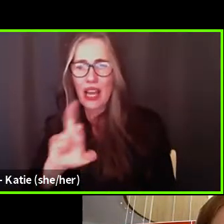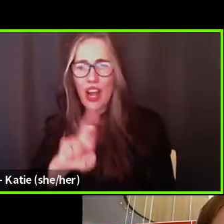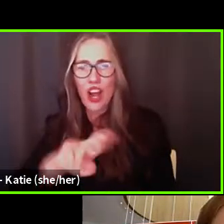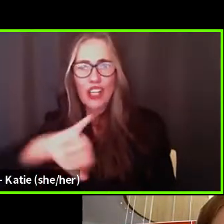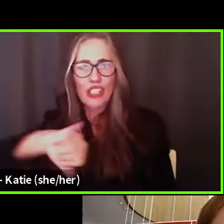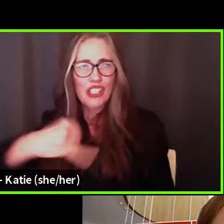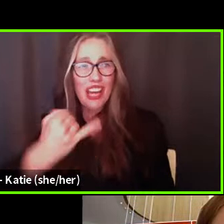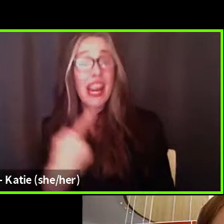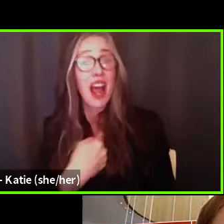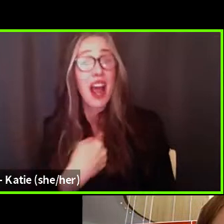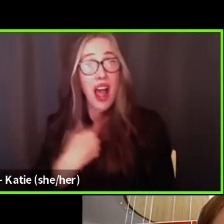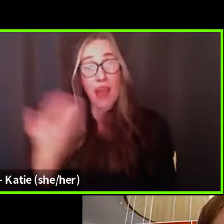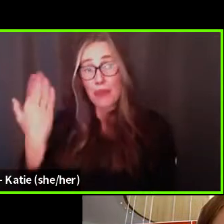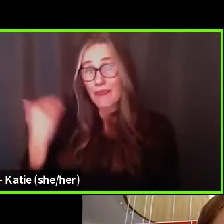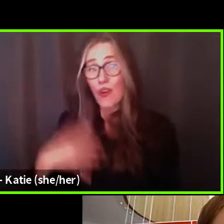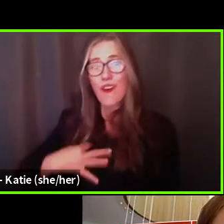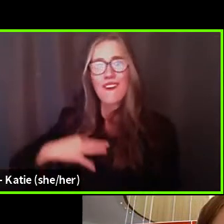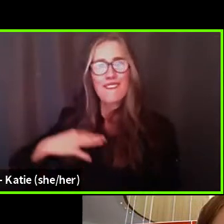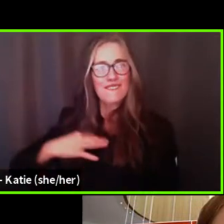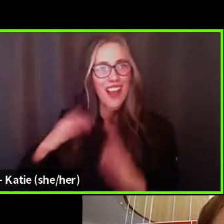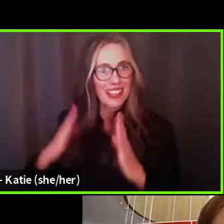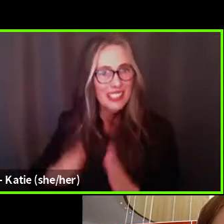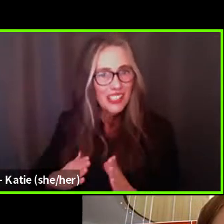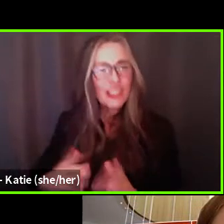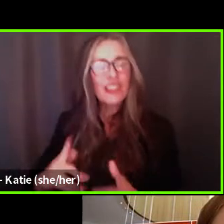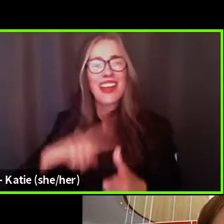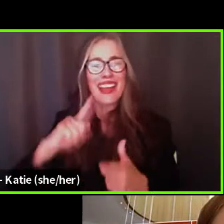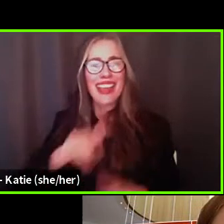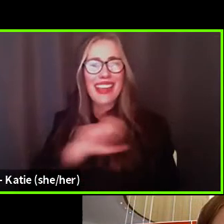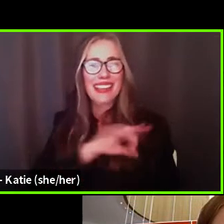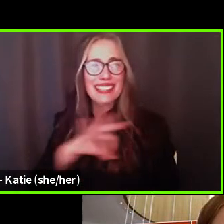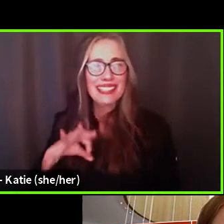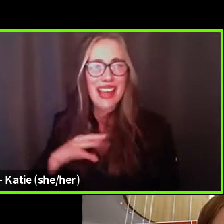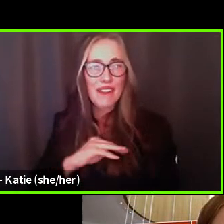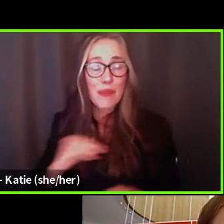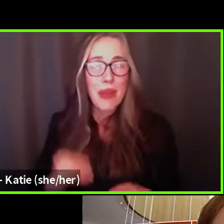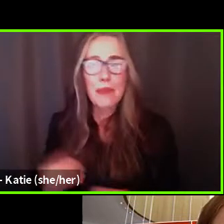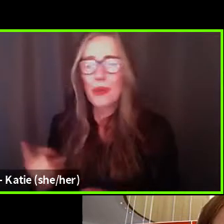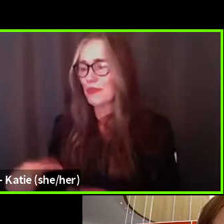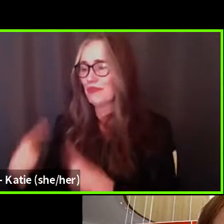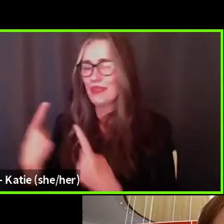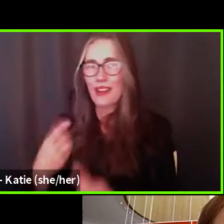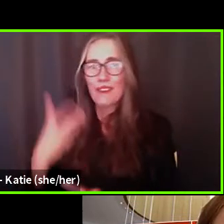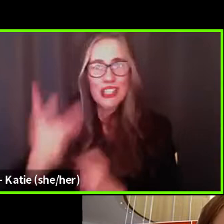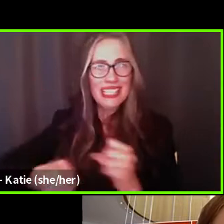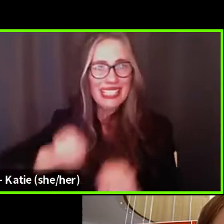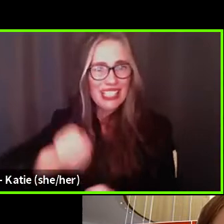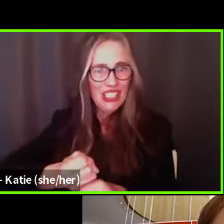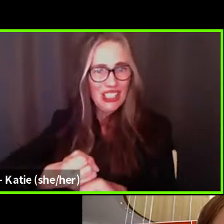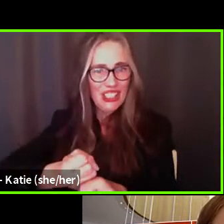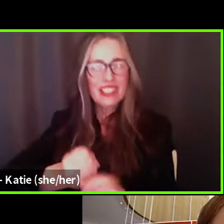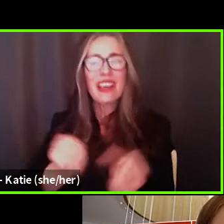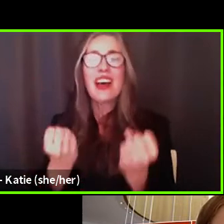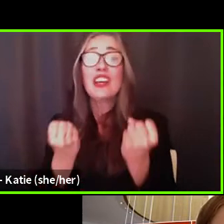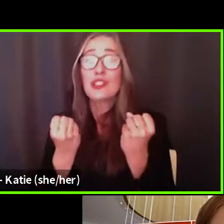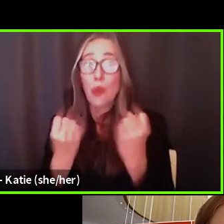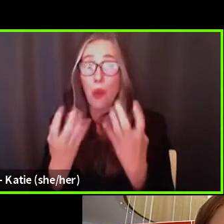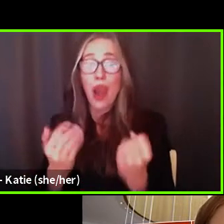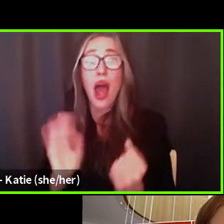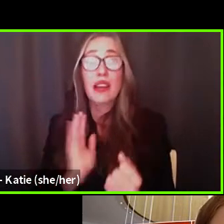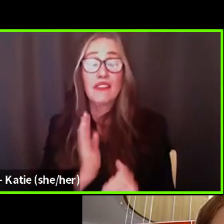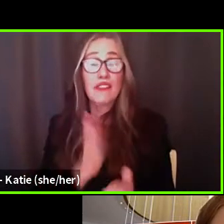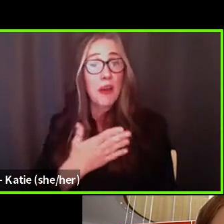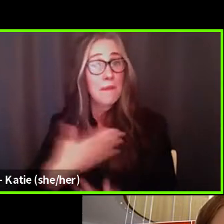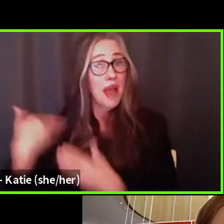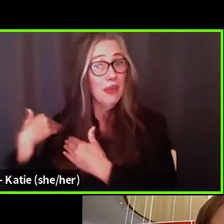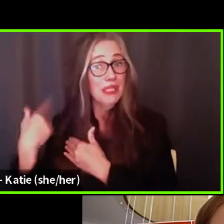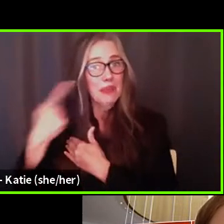volunteer for roughly six years and prior to that my role was really doing a lot of the community engagement work which